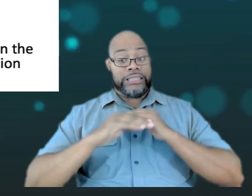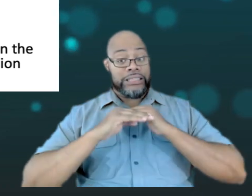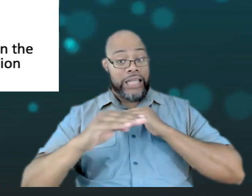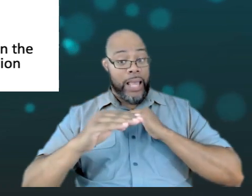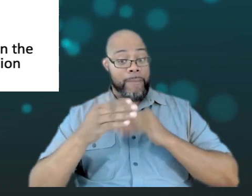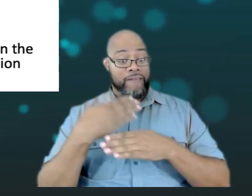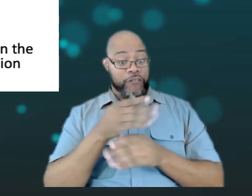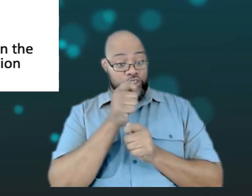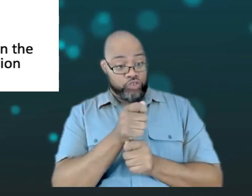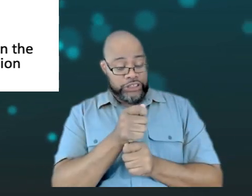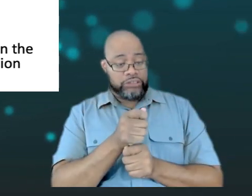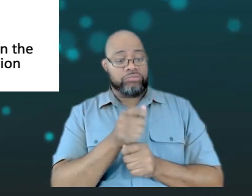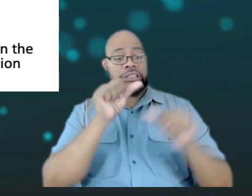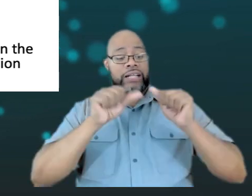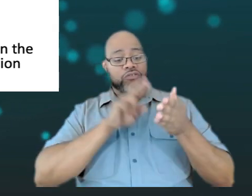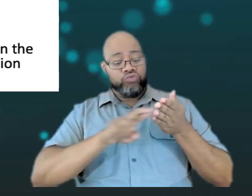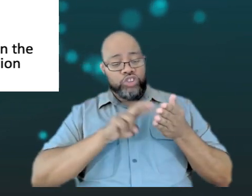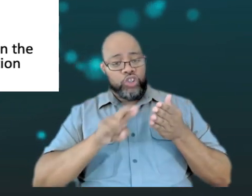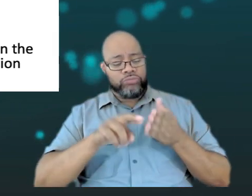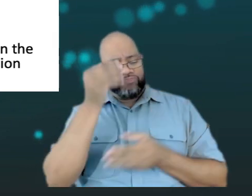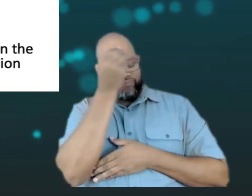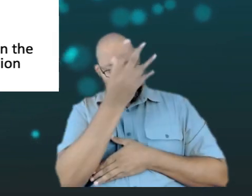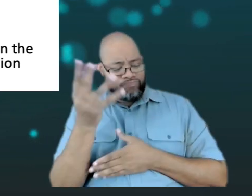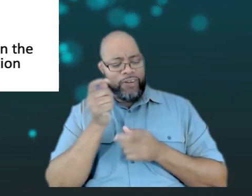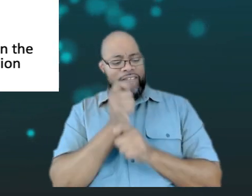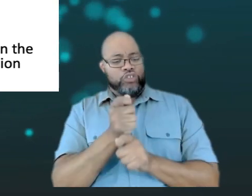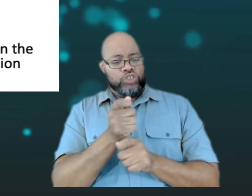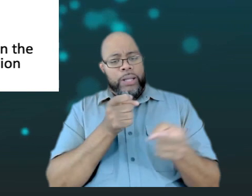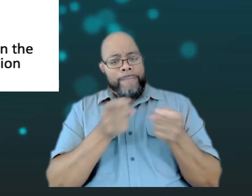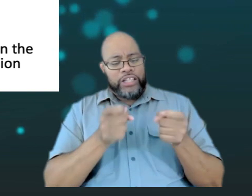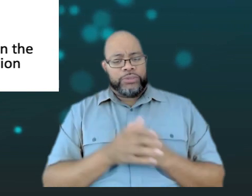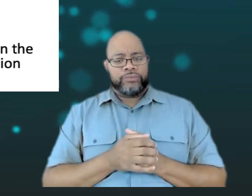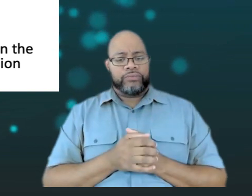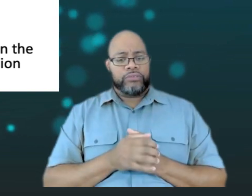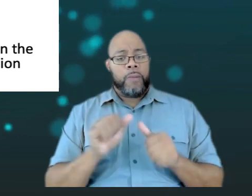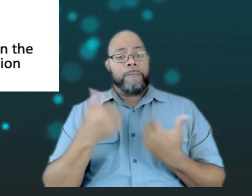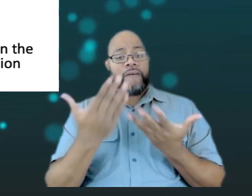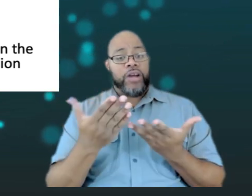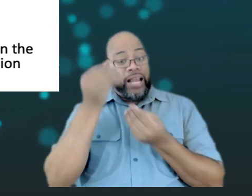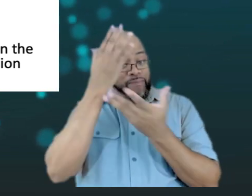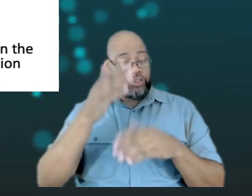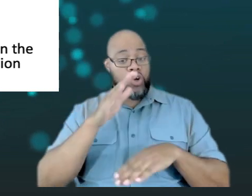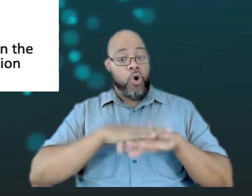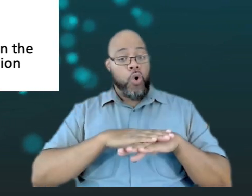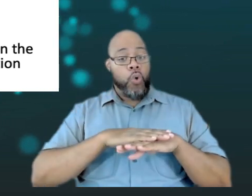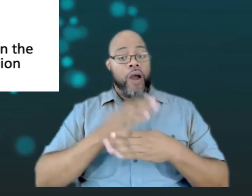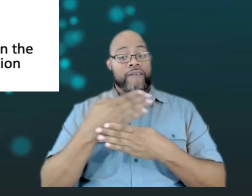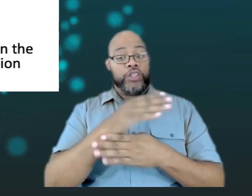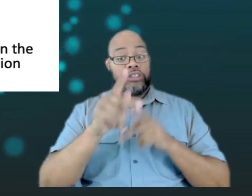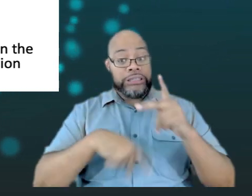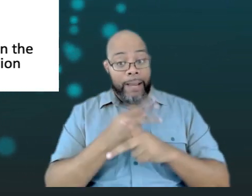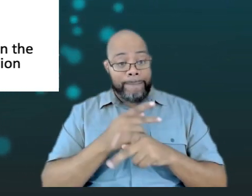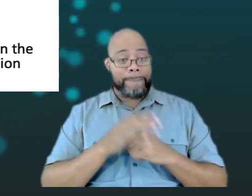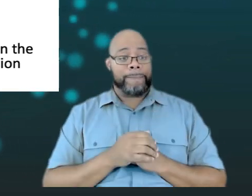Sustainable fisheries, where scientific research informs fisheries management by providing data on fish